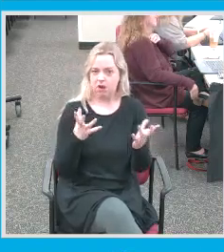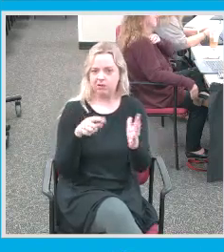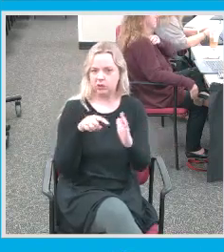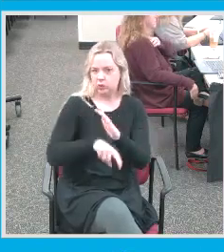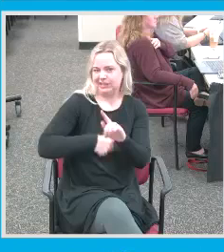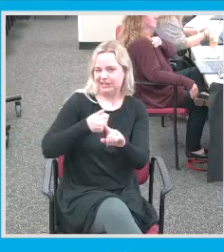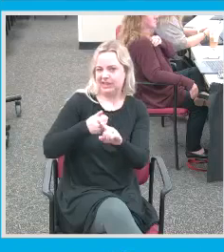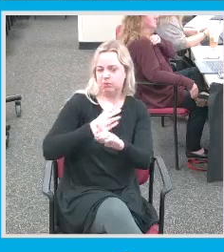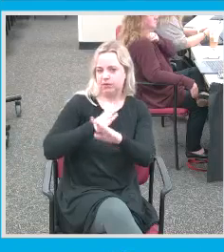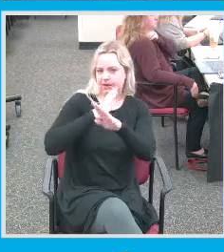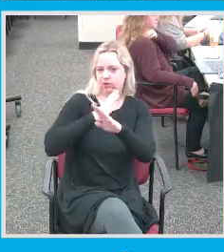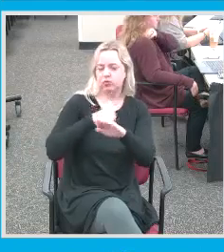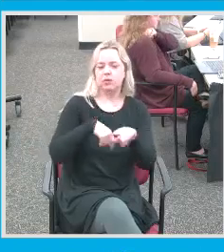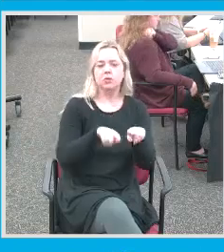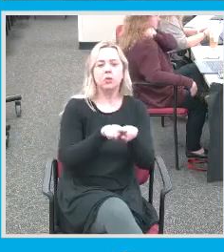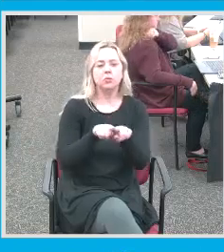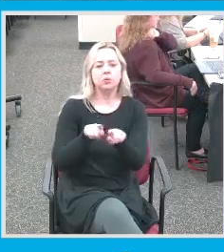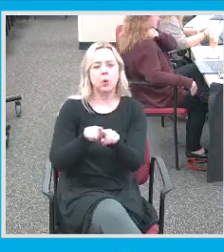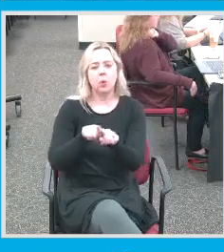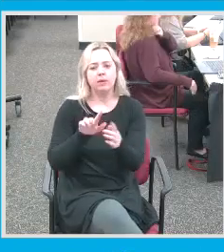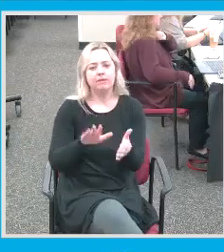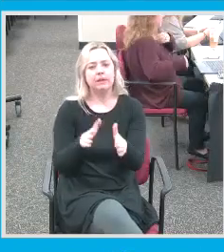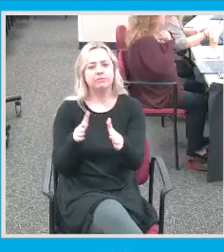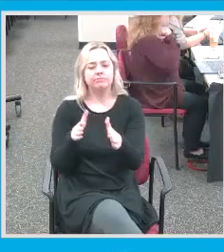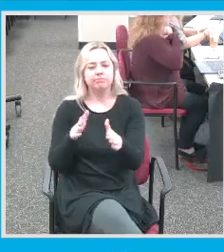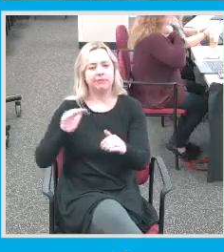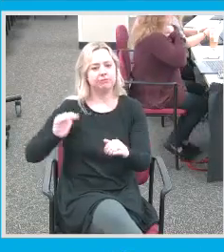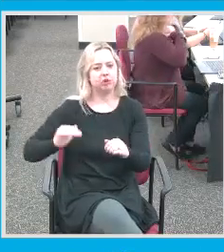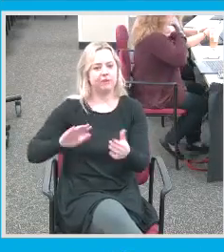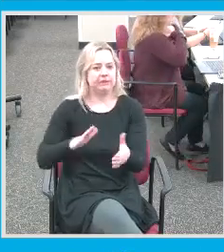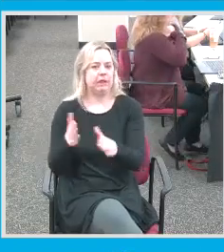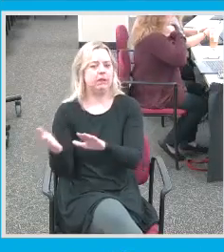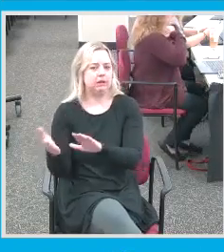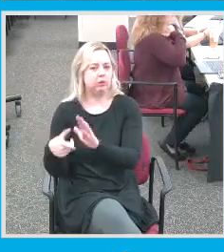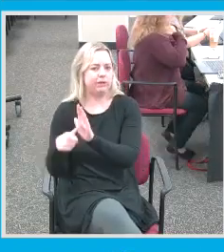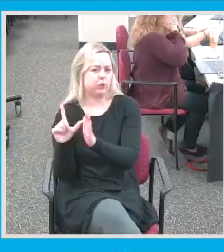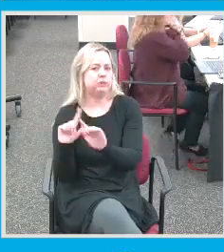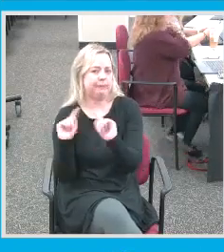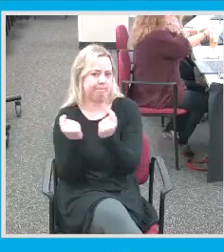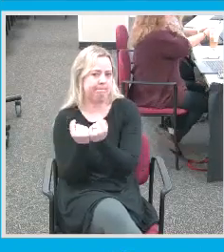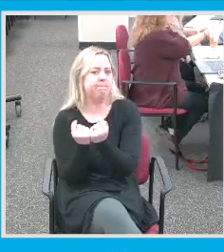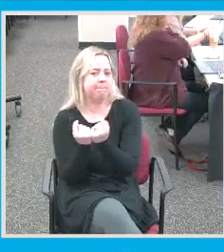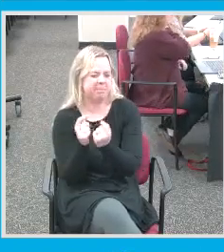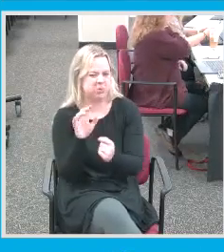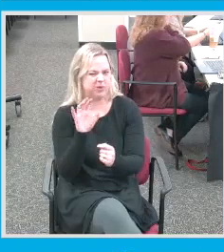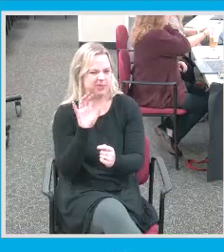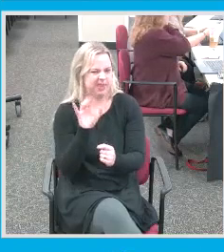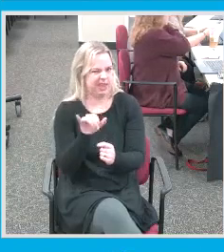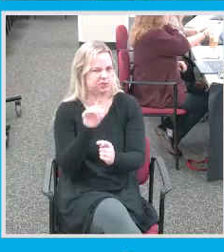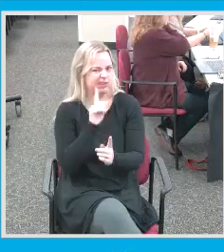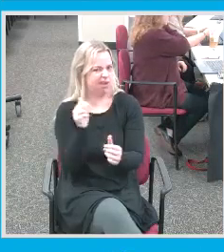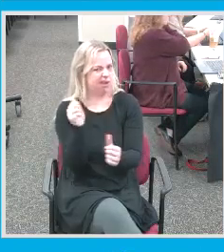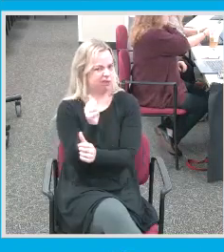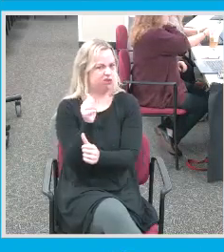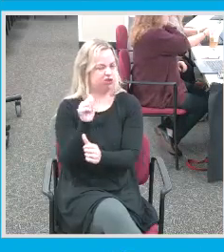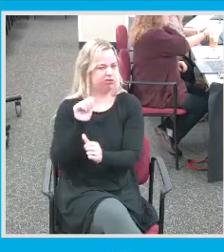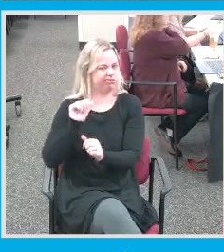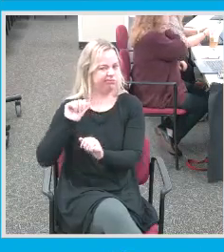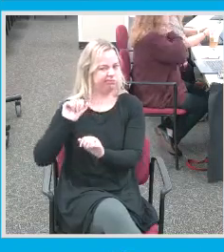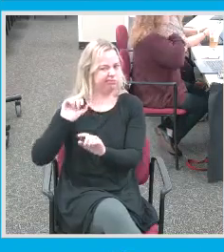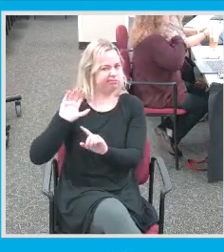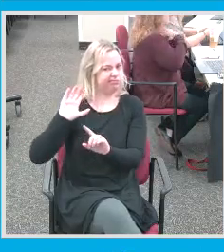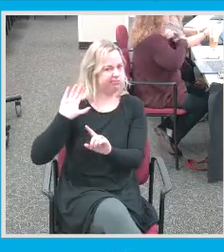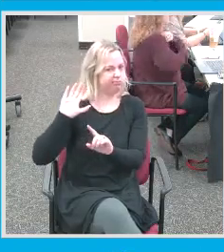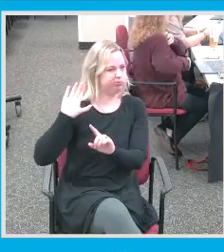prevention and also the child vitality review team. And this falls under her scope of response, actually with the community health promotion division,